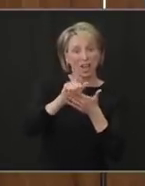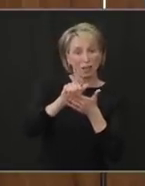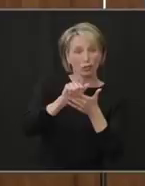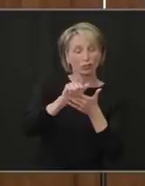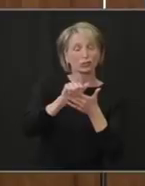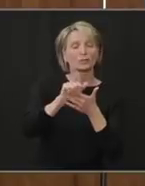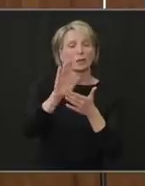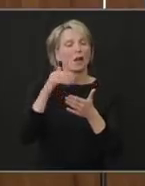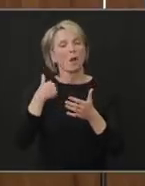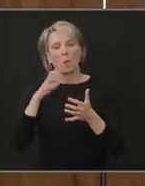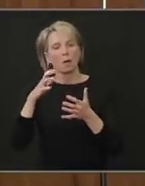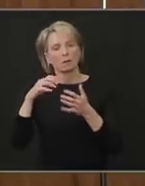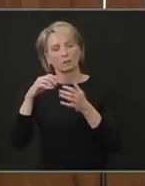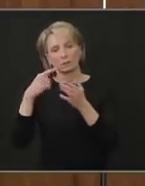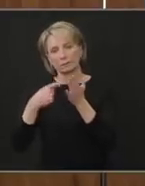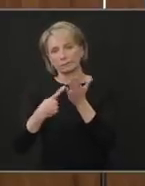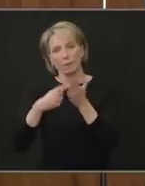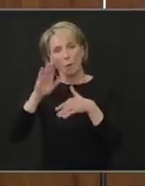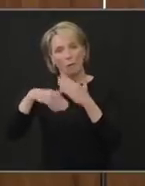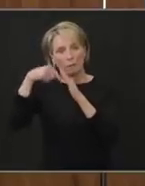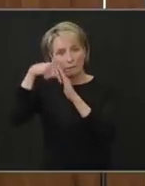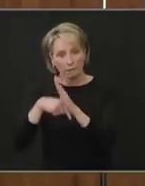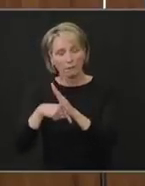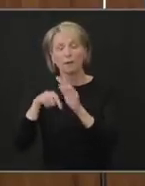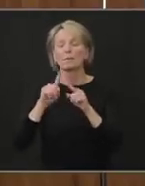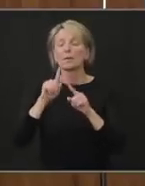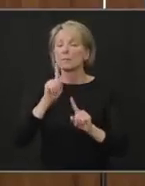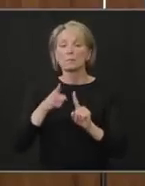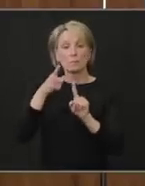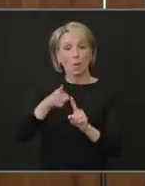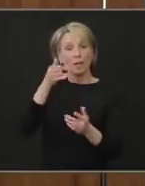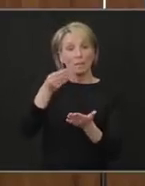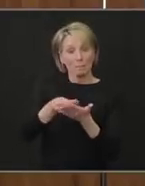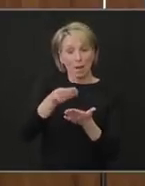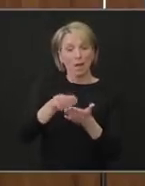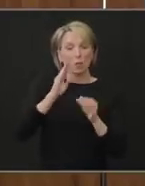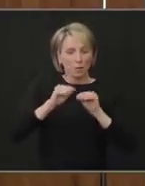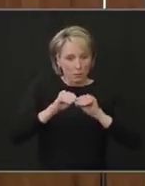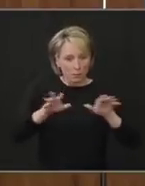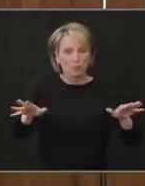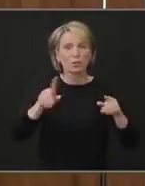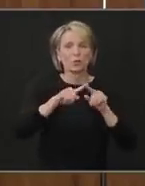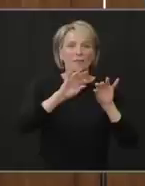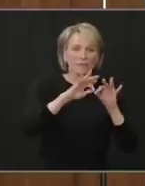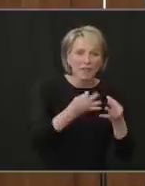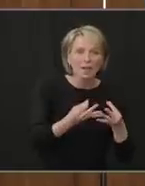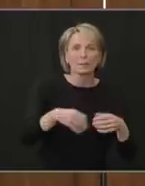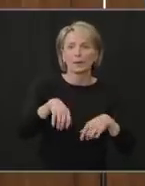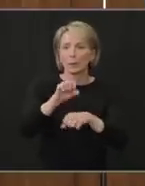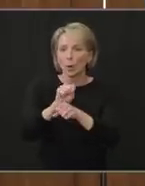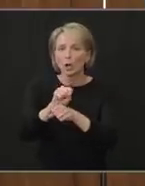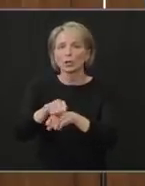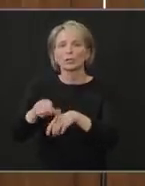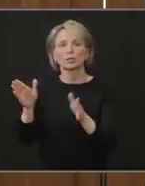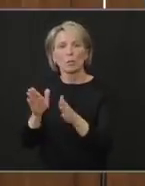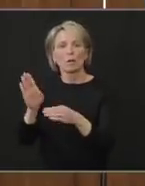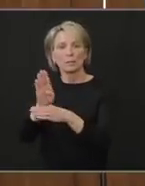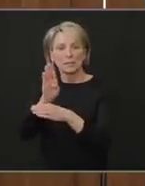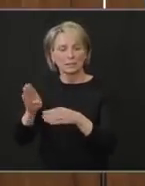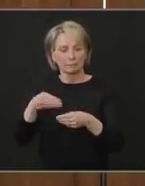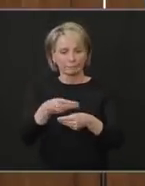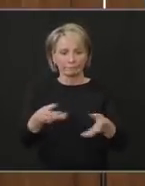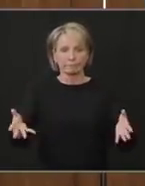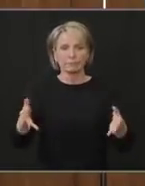them. But essentially, this money will go to them within the next 3 weeks, and it will be theirs to spend as